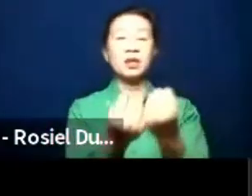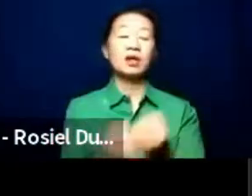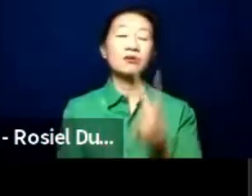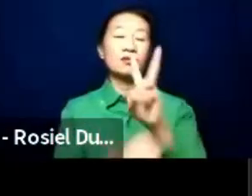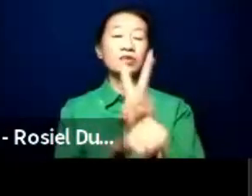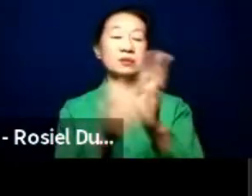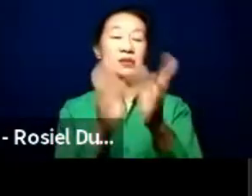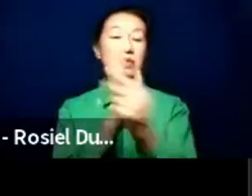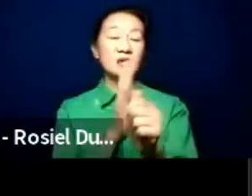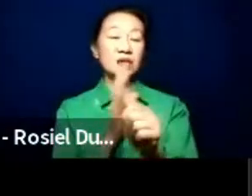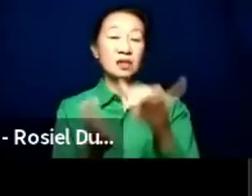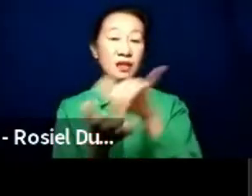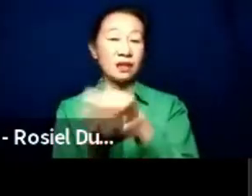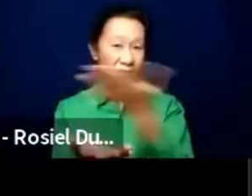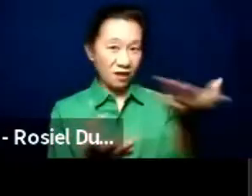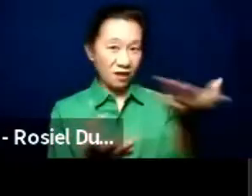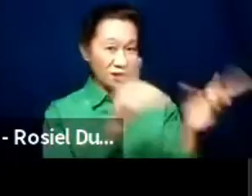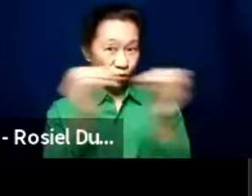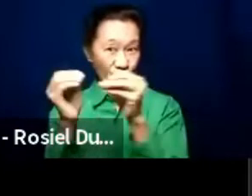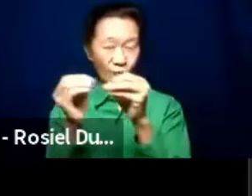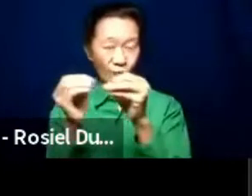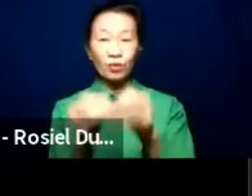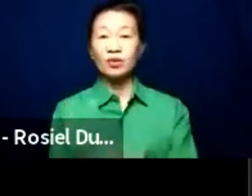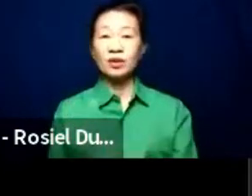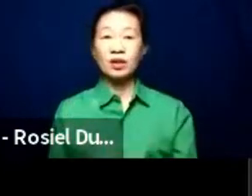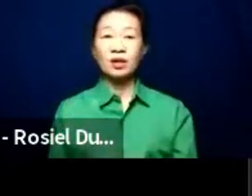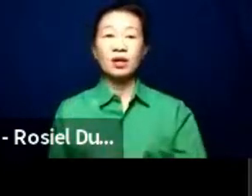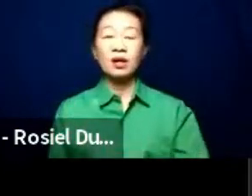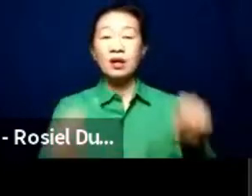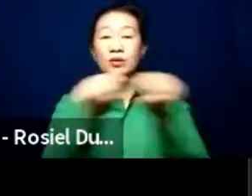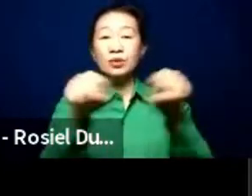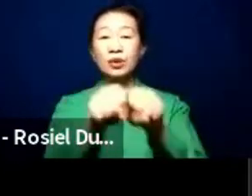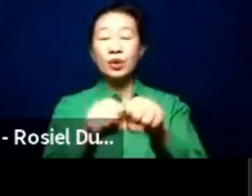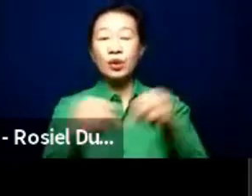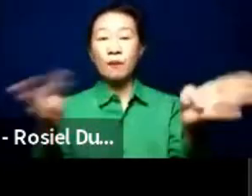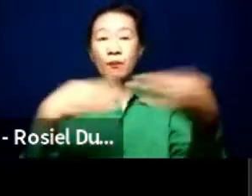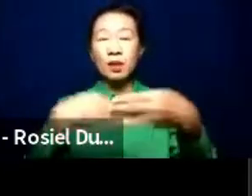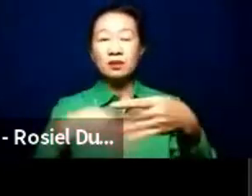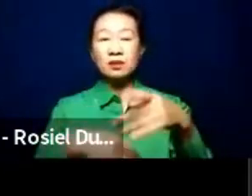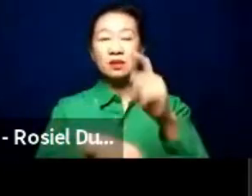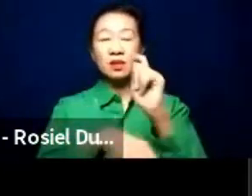nila doon. Now, the Shoebox Tasks is actually a business that